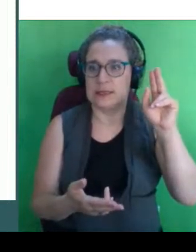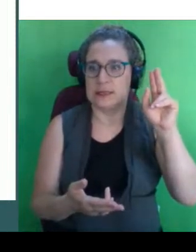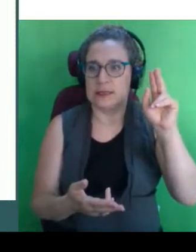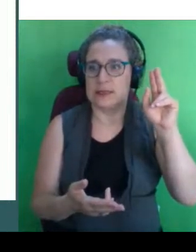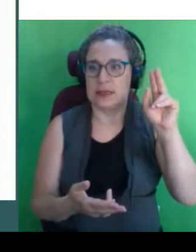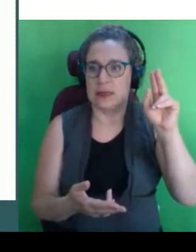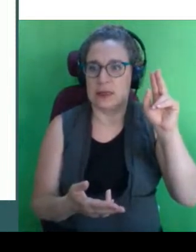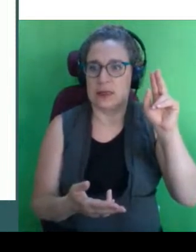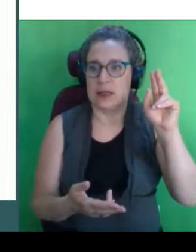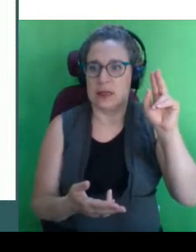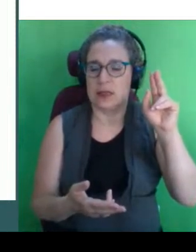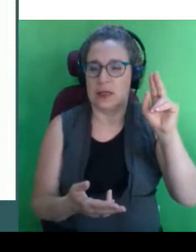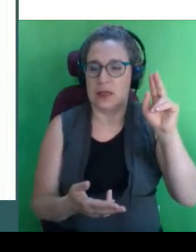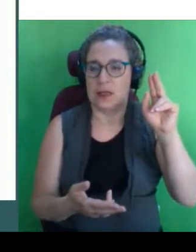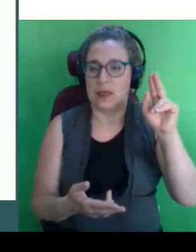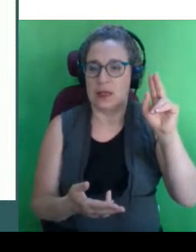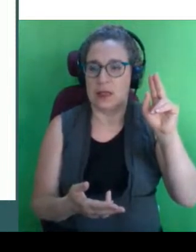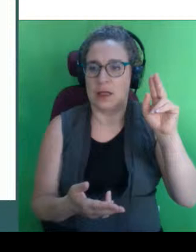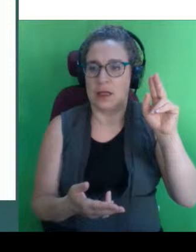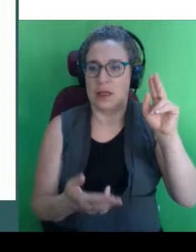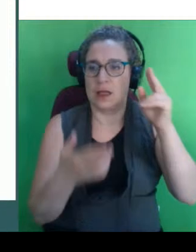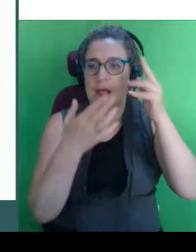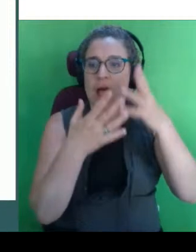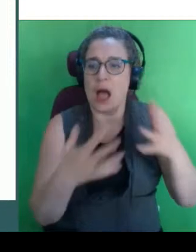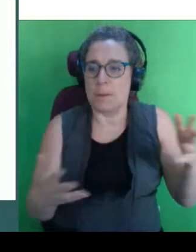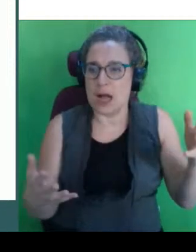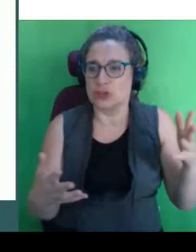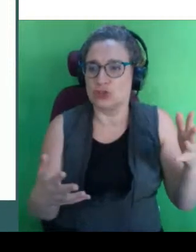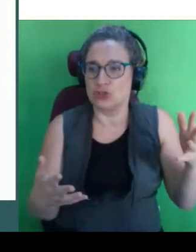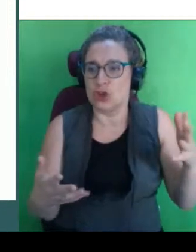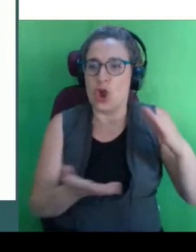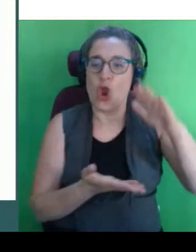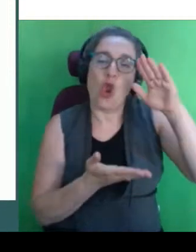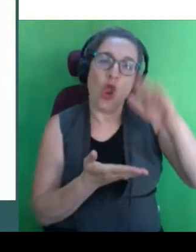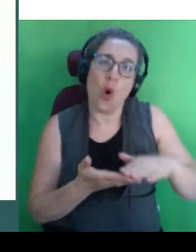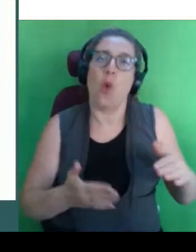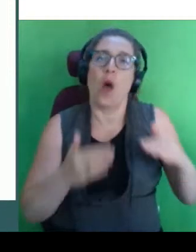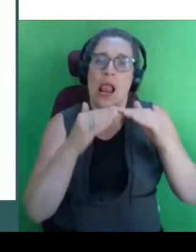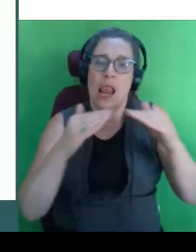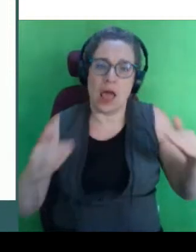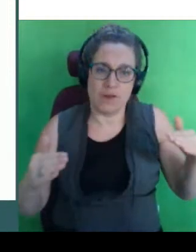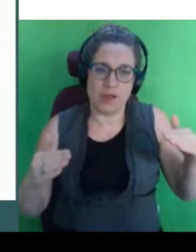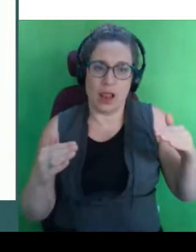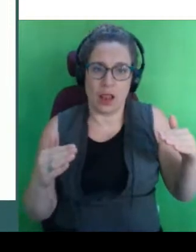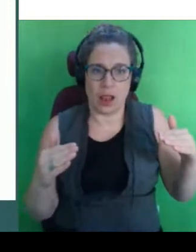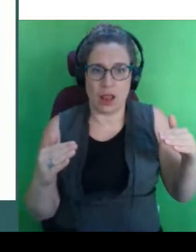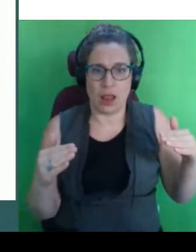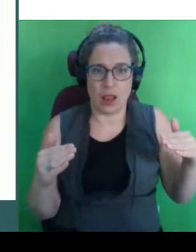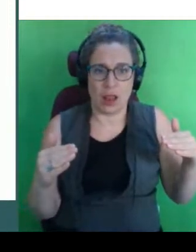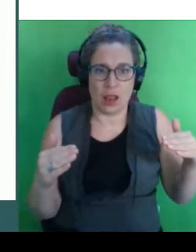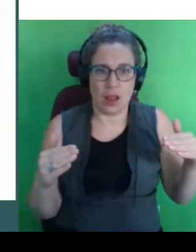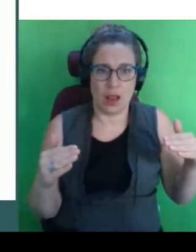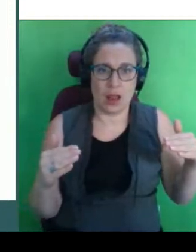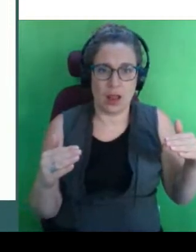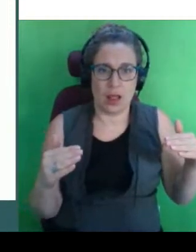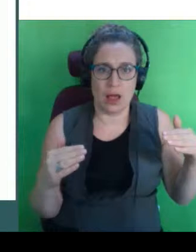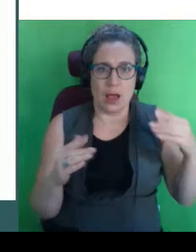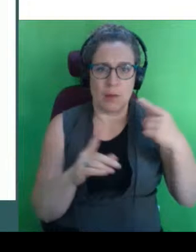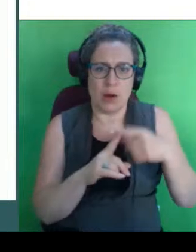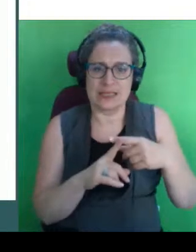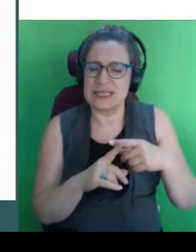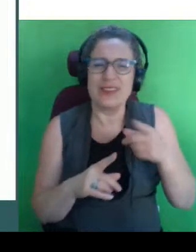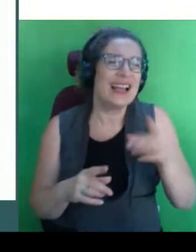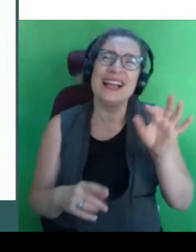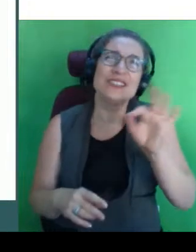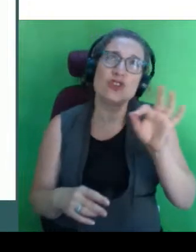a low level positive. It increases the chance of kind of having, it's not really a false positive